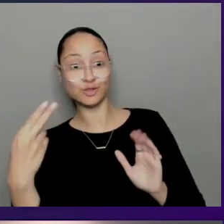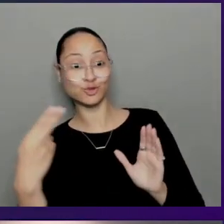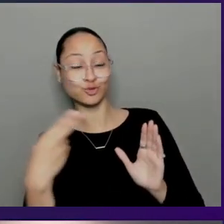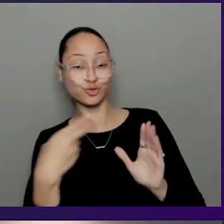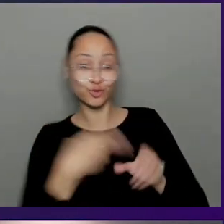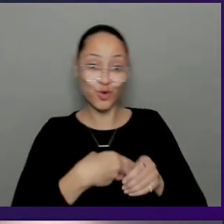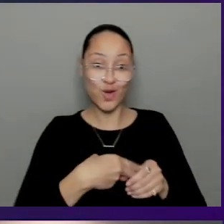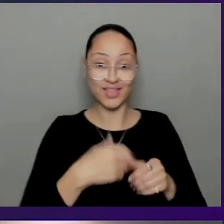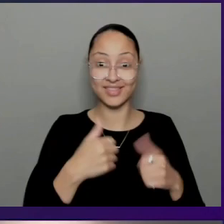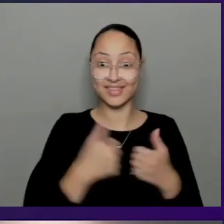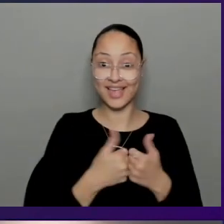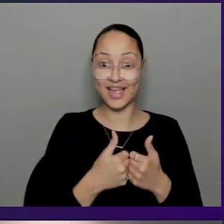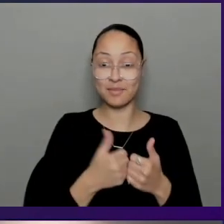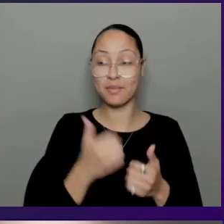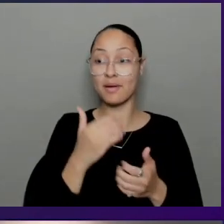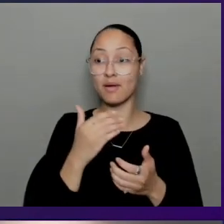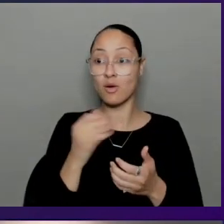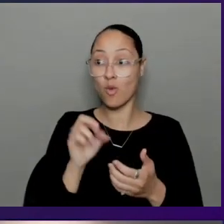a one-on-one session.